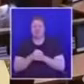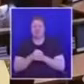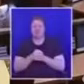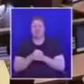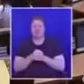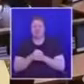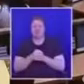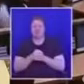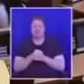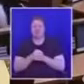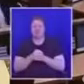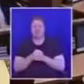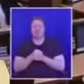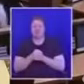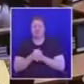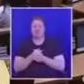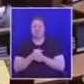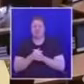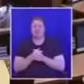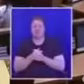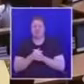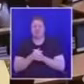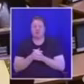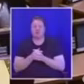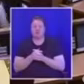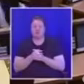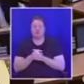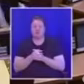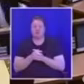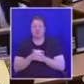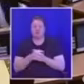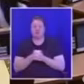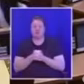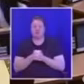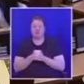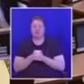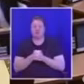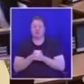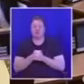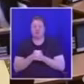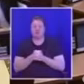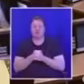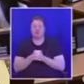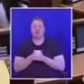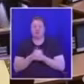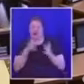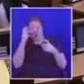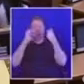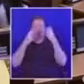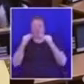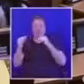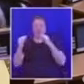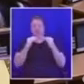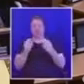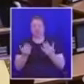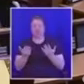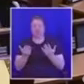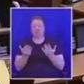without notice of a motion. Notice of motion without